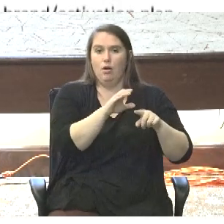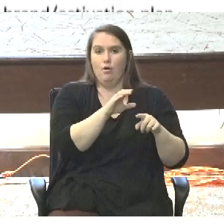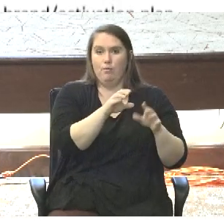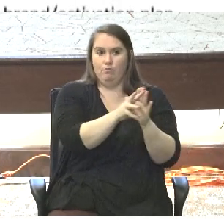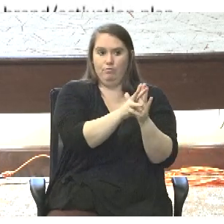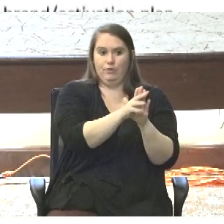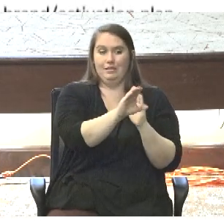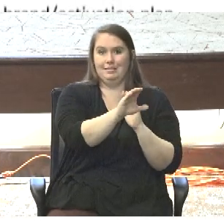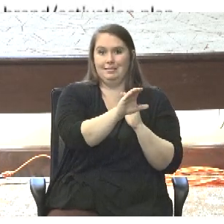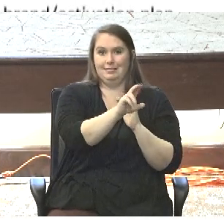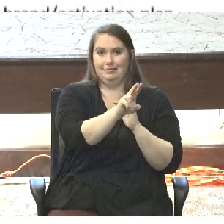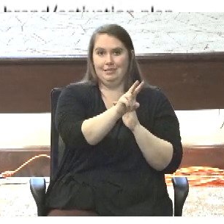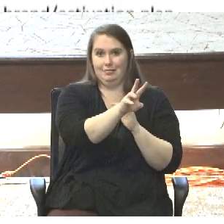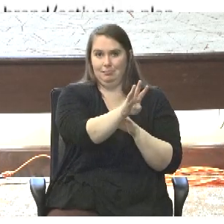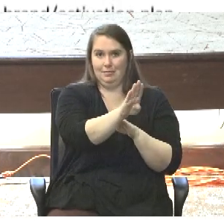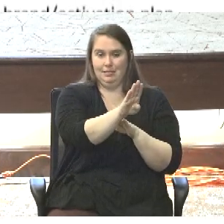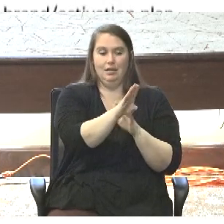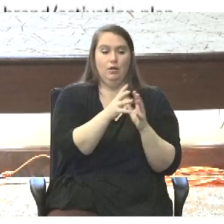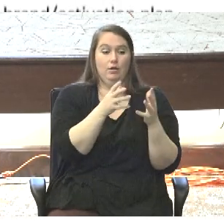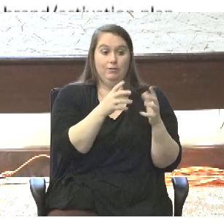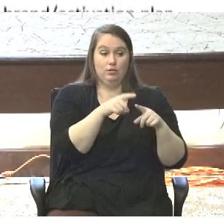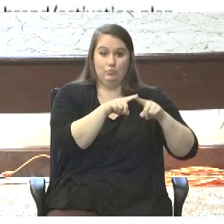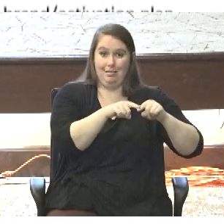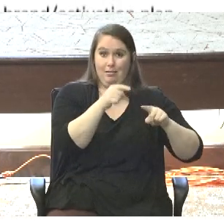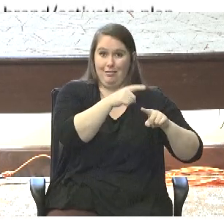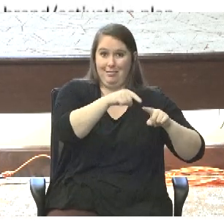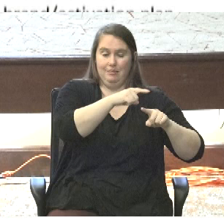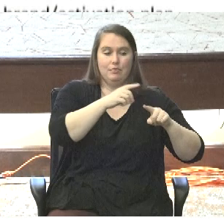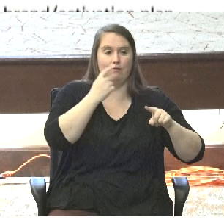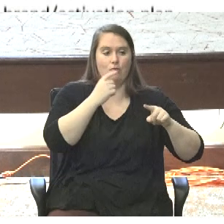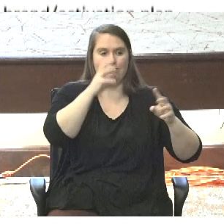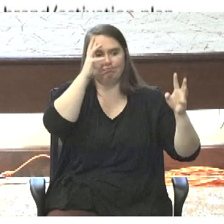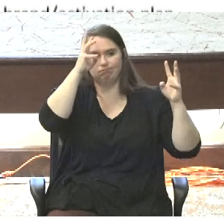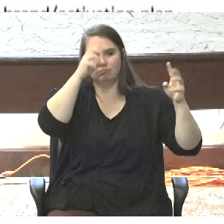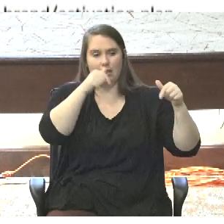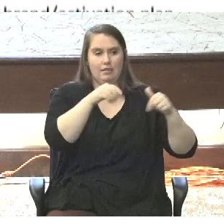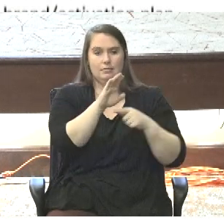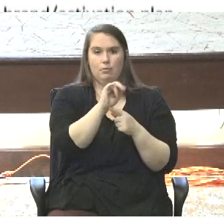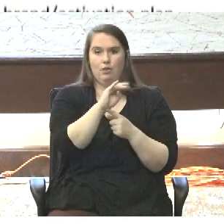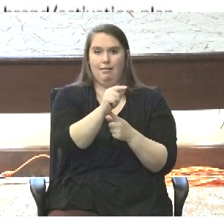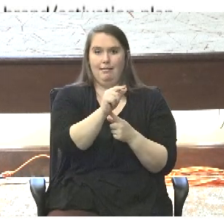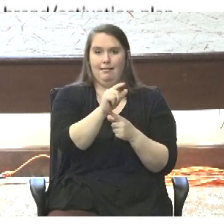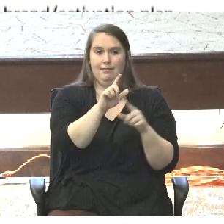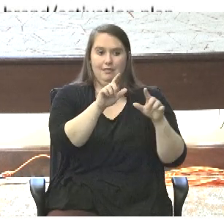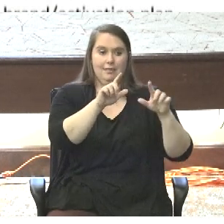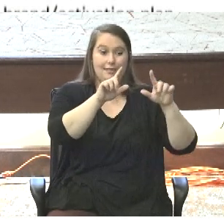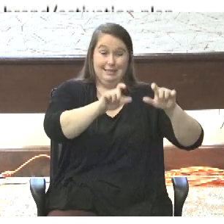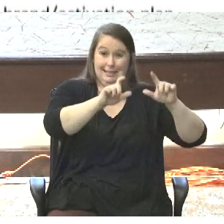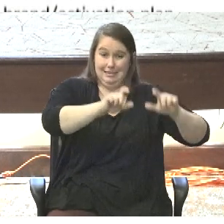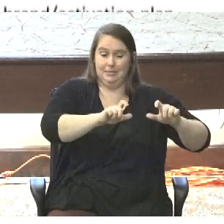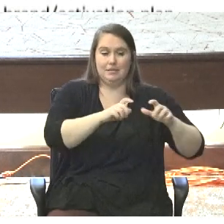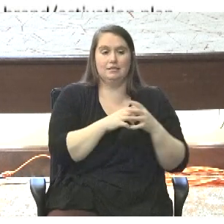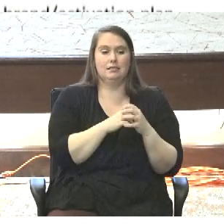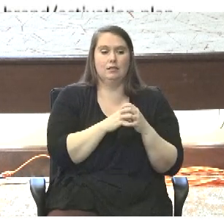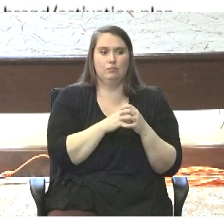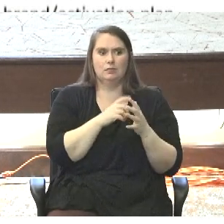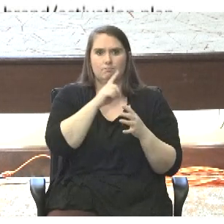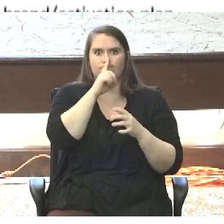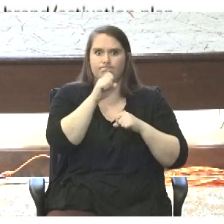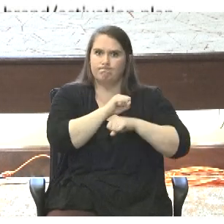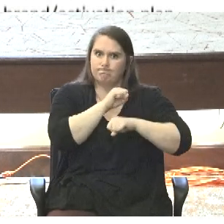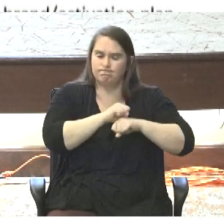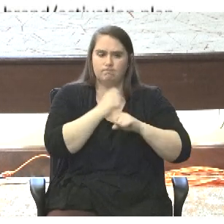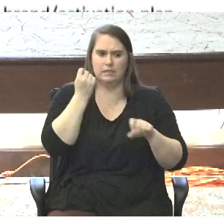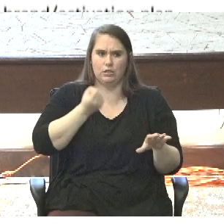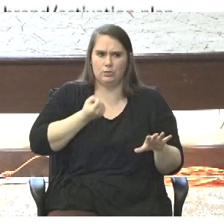internal and external stakeholders to really start to create this brand assessment that allows us to understand what people think